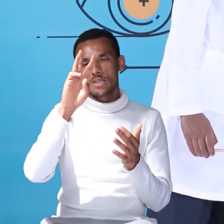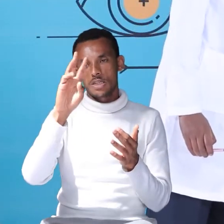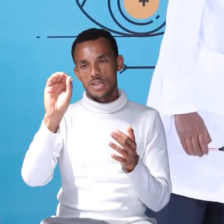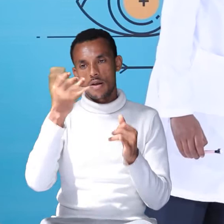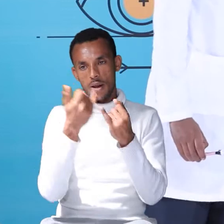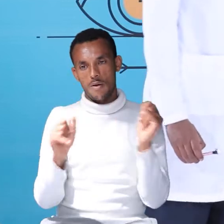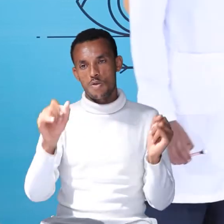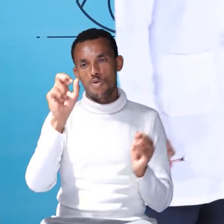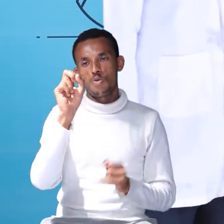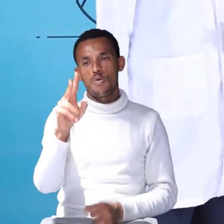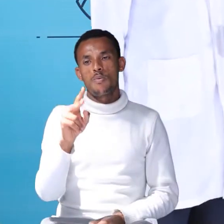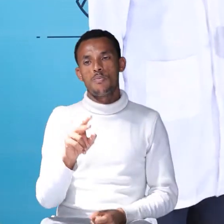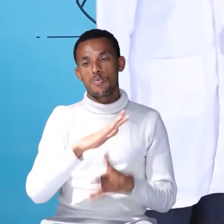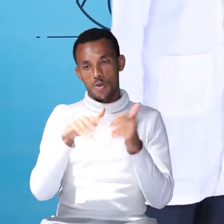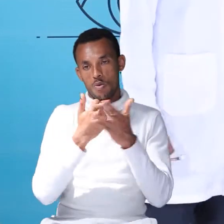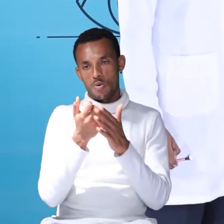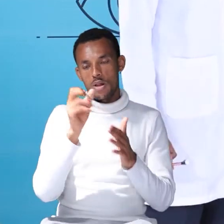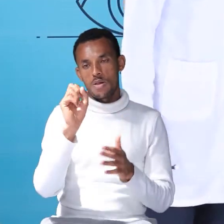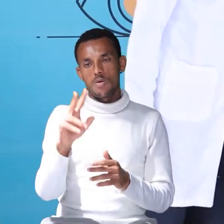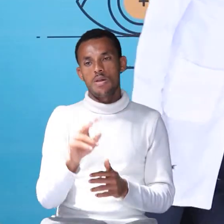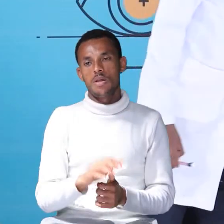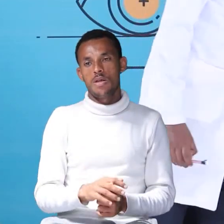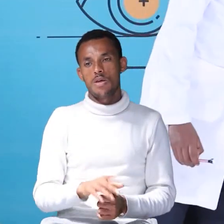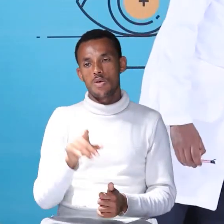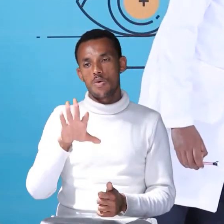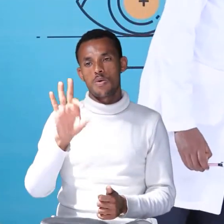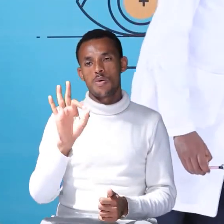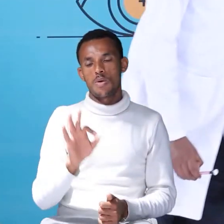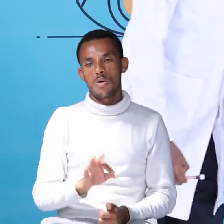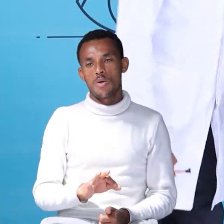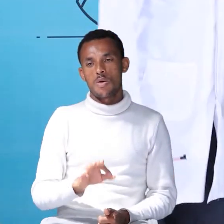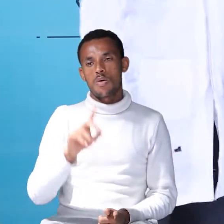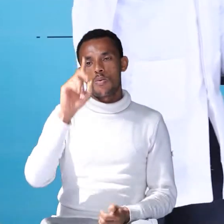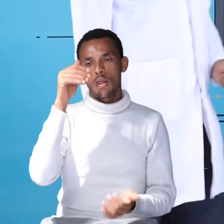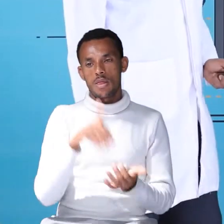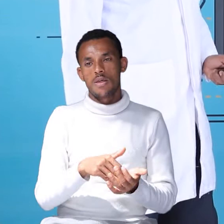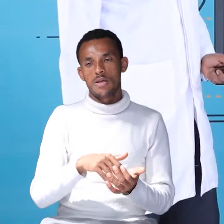must be divided by total 12. You will get a minimum